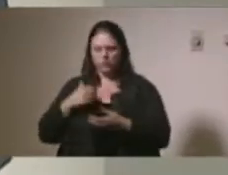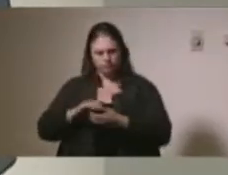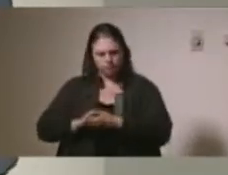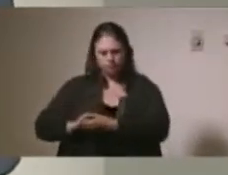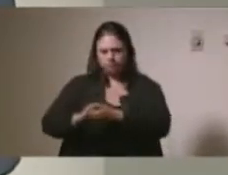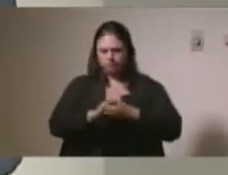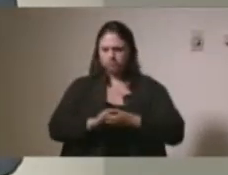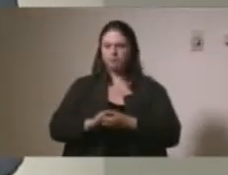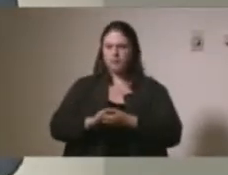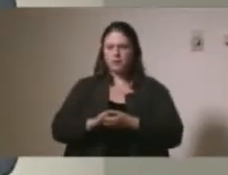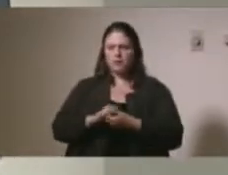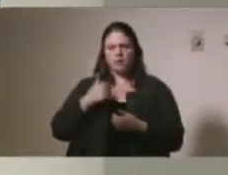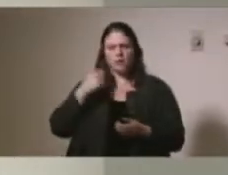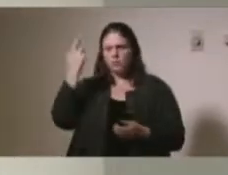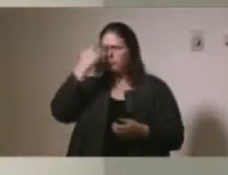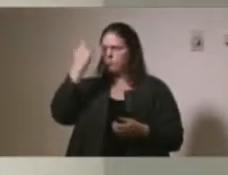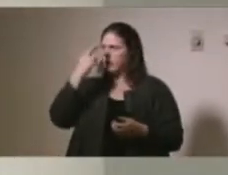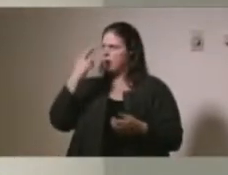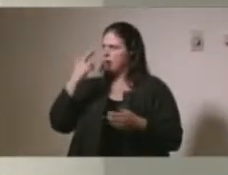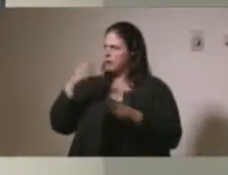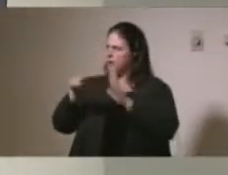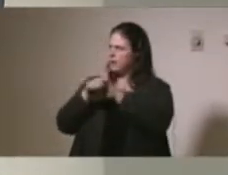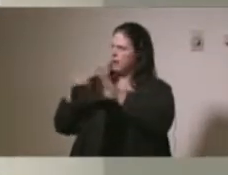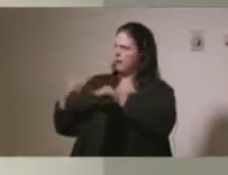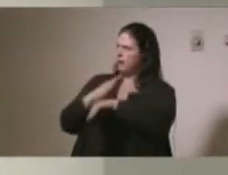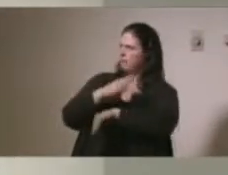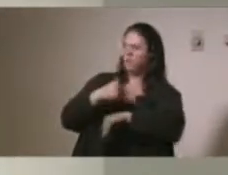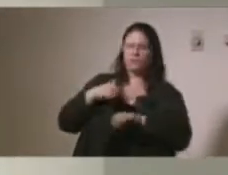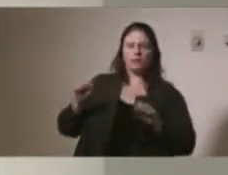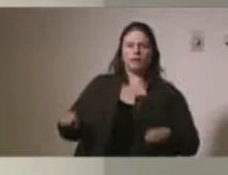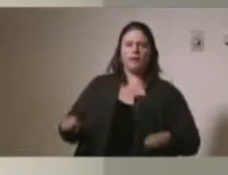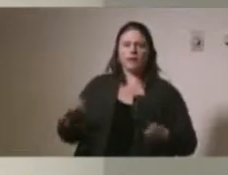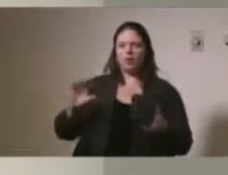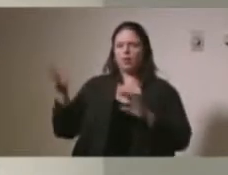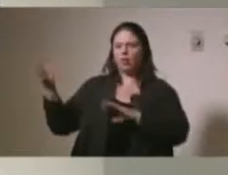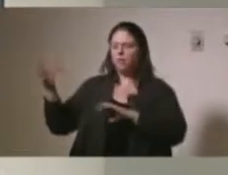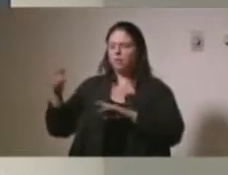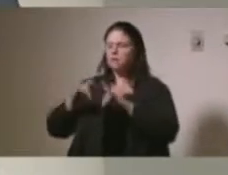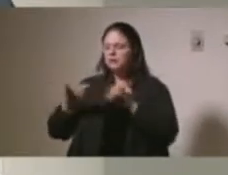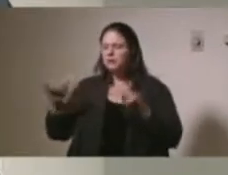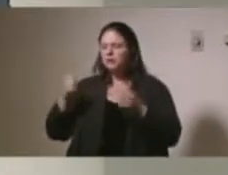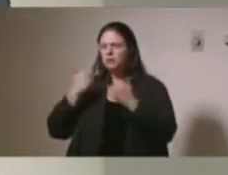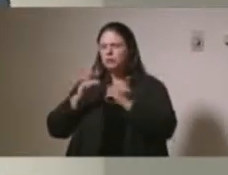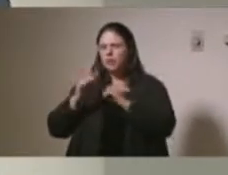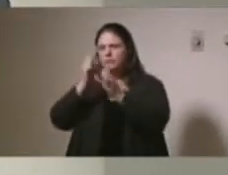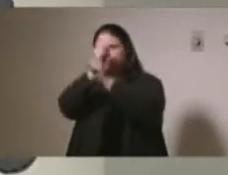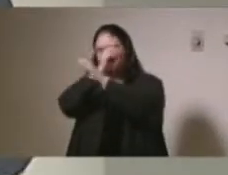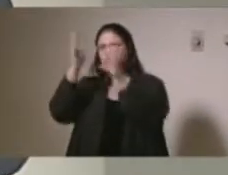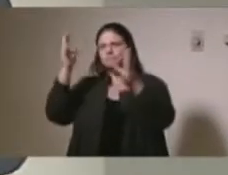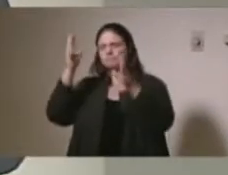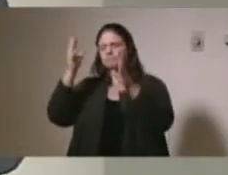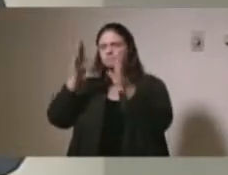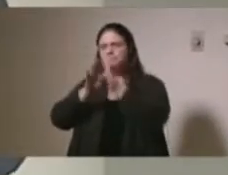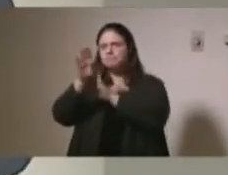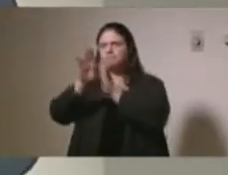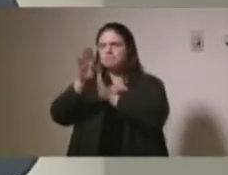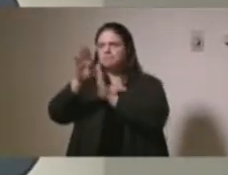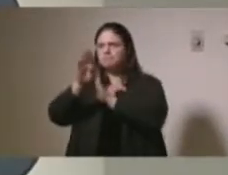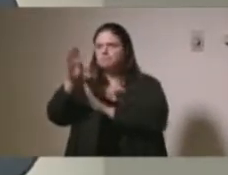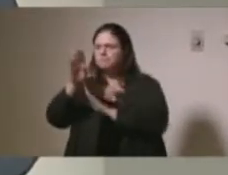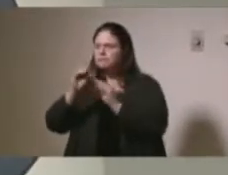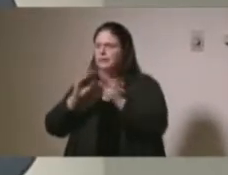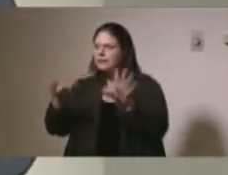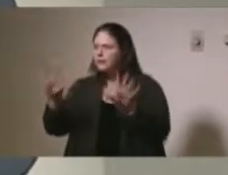negative impact these changes could have. But at the same time, we try to develop our vision, because the question of